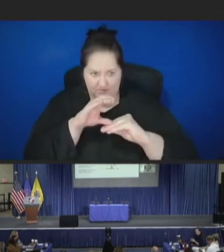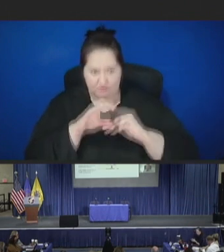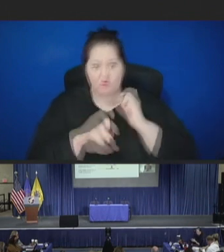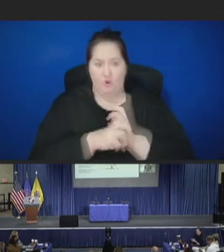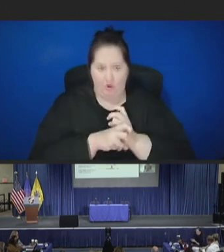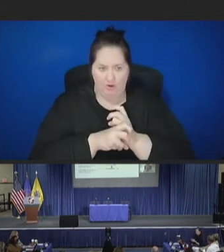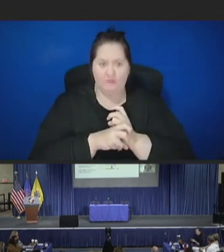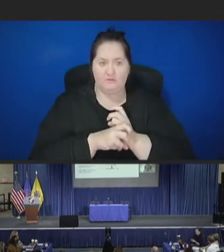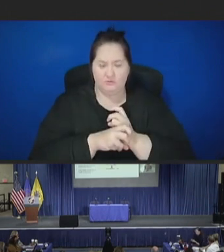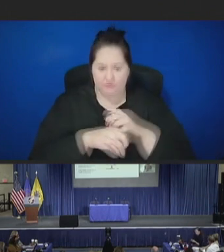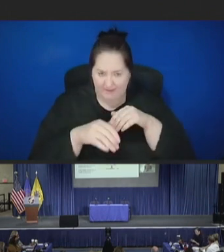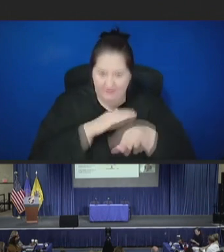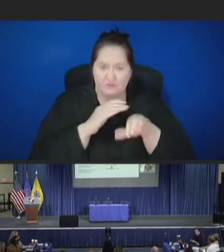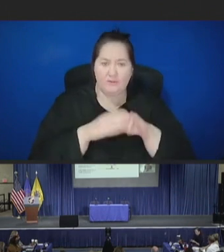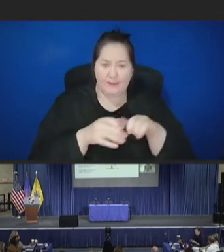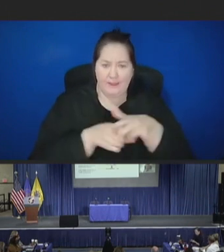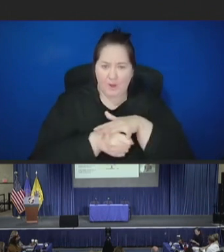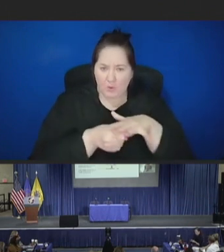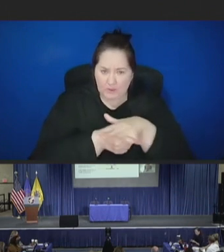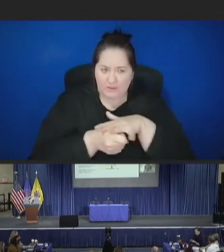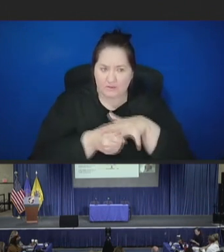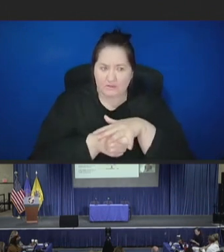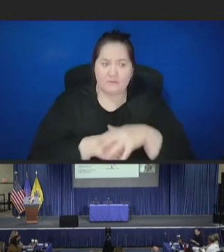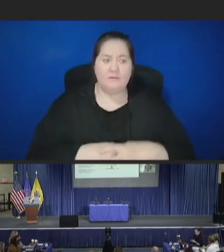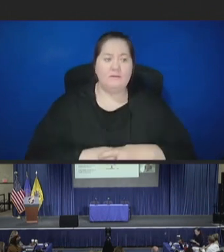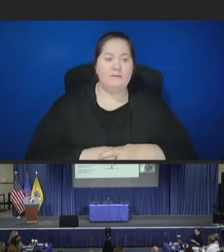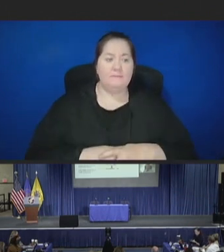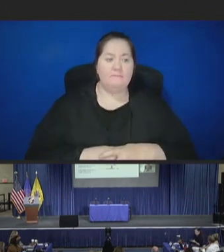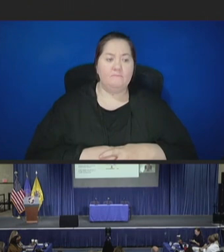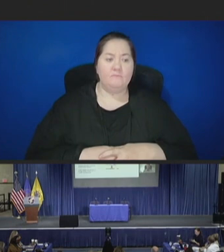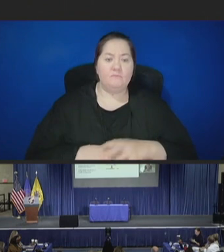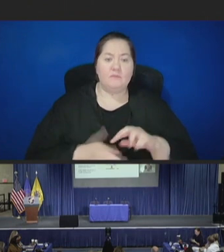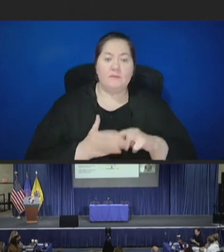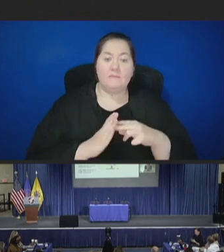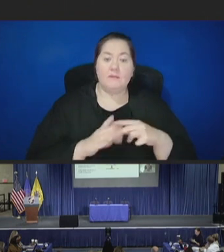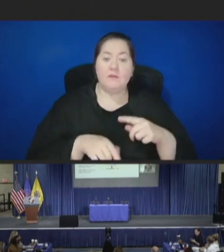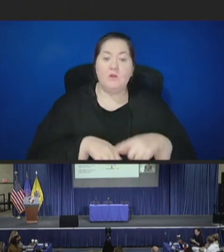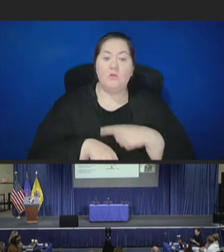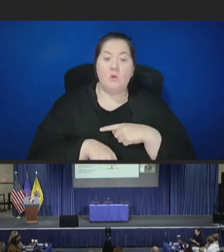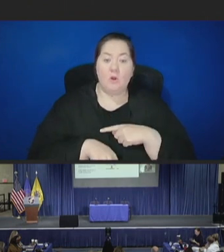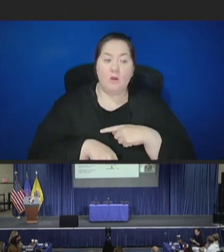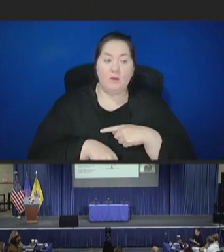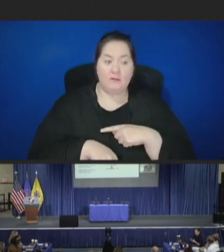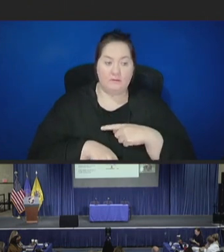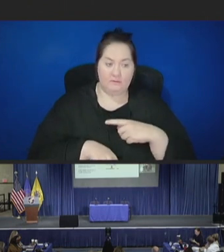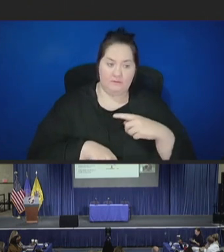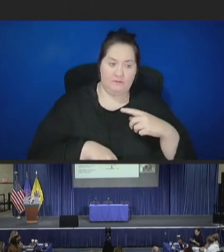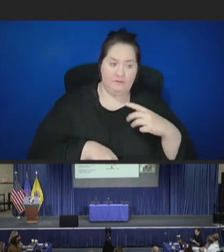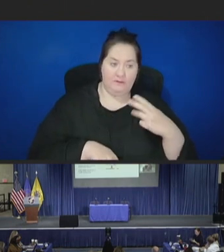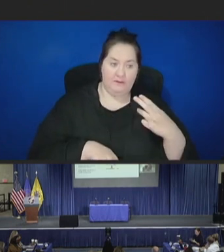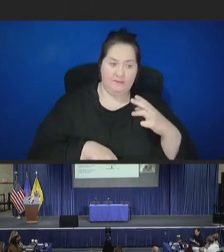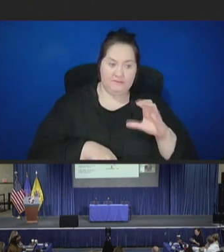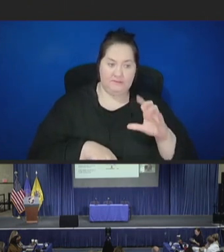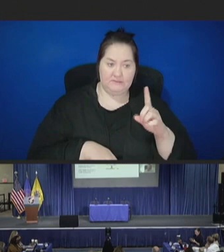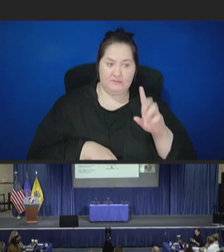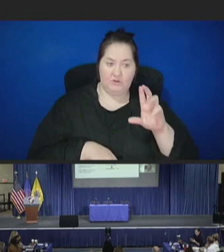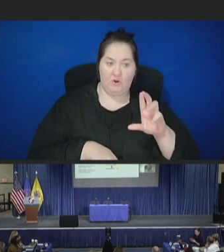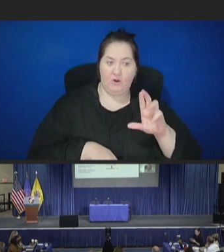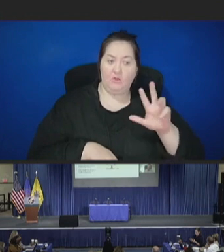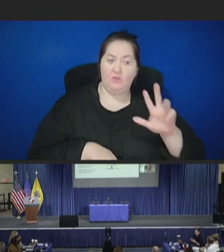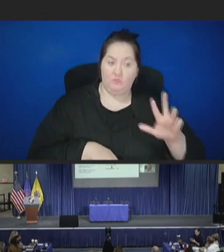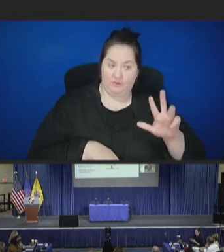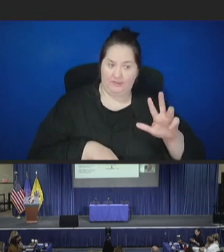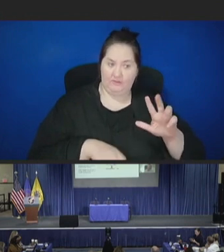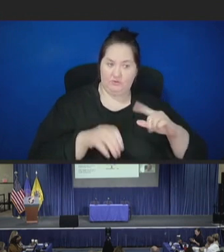this region. And 10E8 therefore needs a very long HCR3 loop to kind of grab into this epitope.